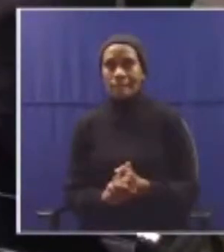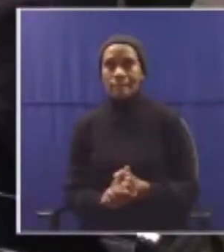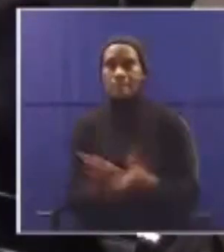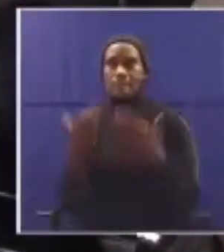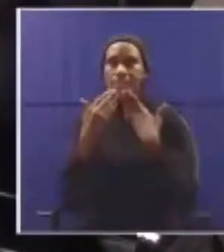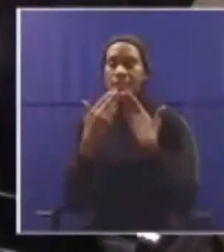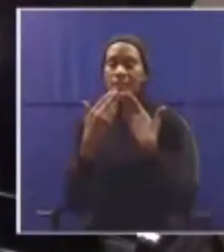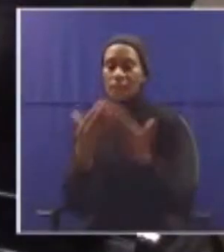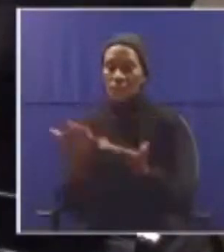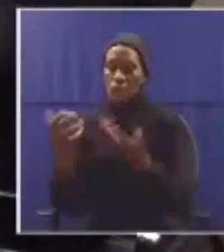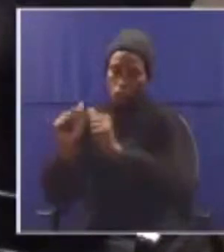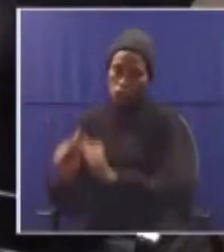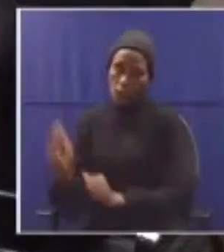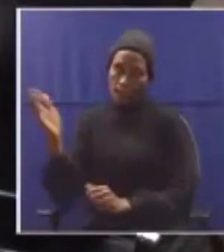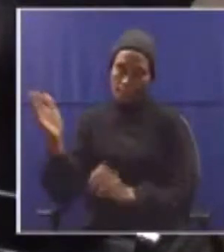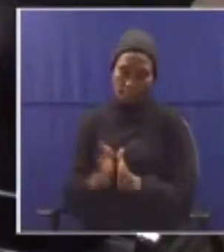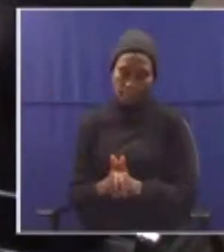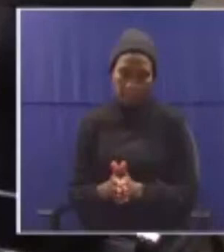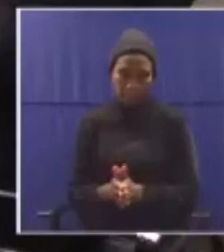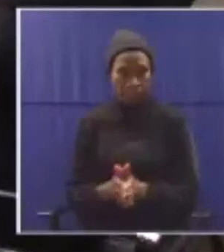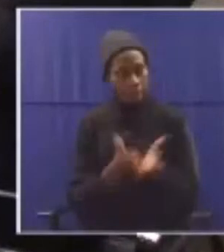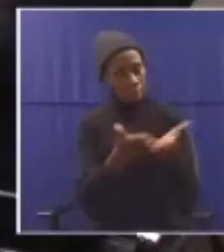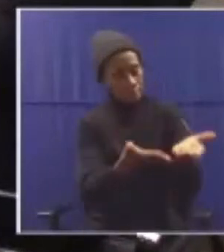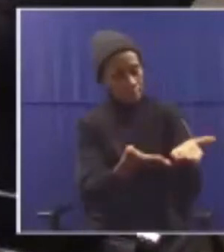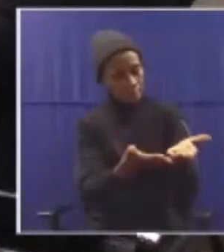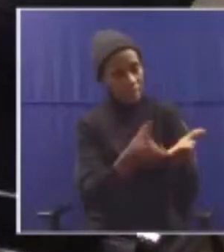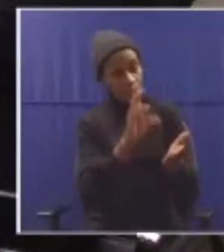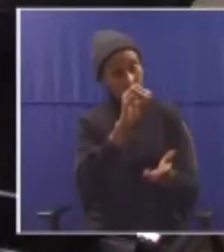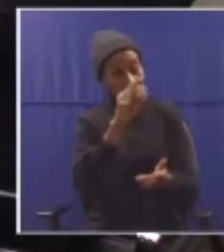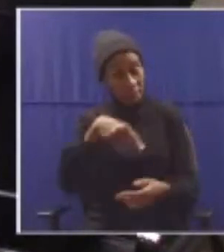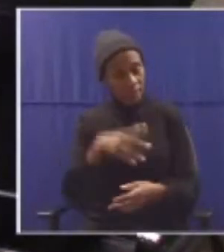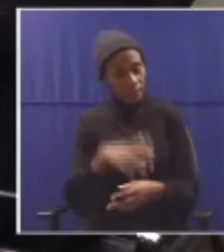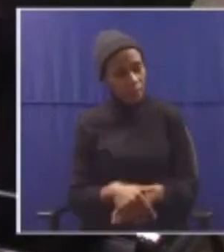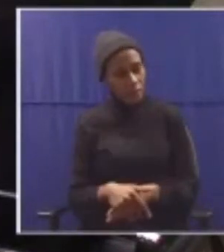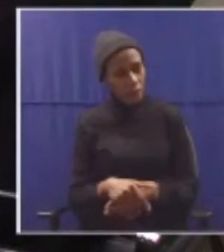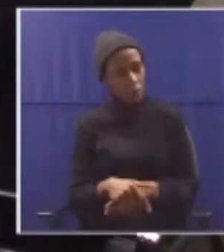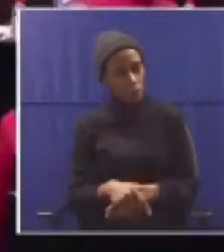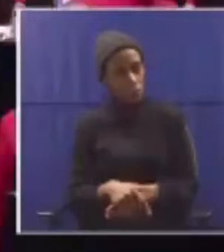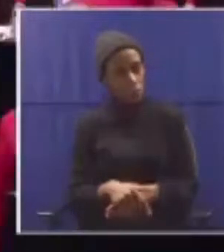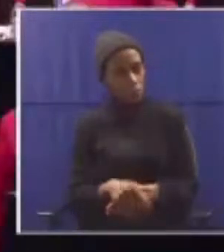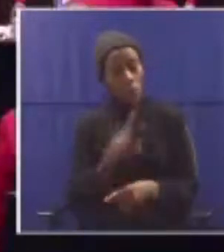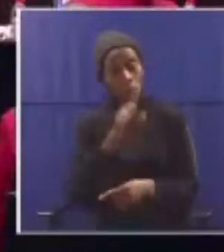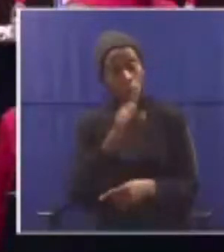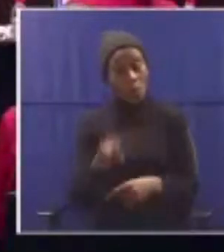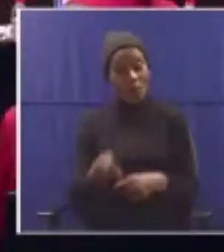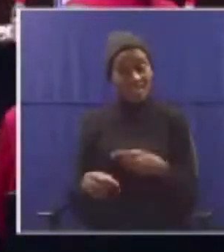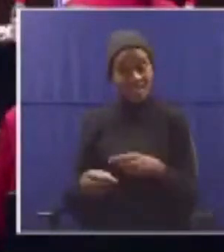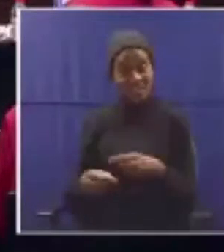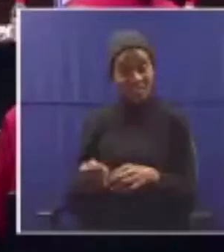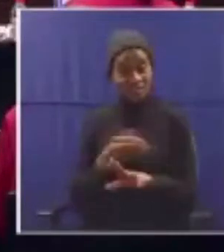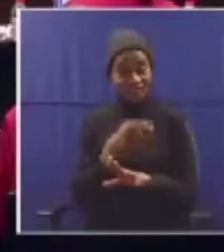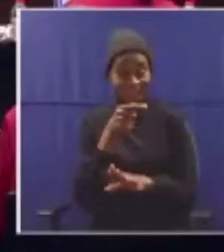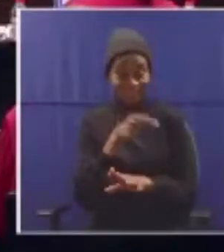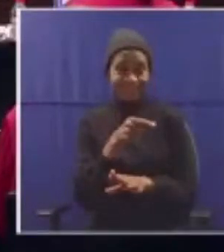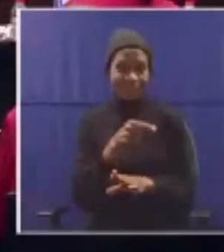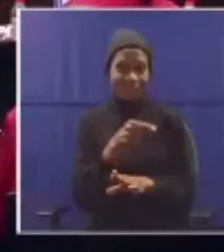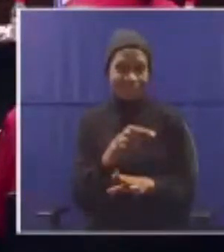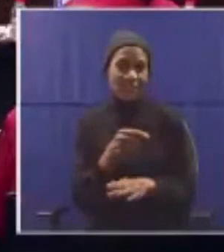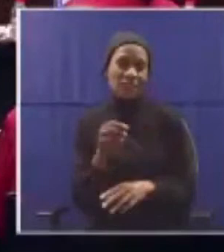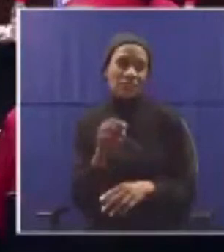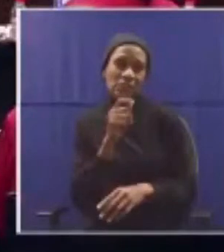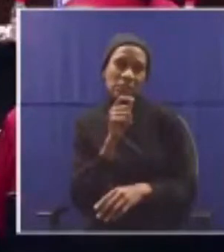Thank you very much, House Chair. Your Excellency, DP, the question posed by Honorable Msimang is very important and sensitive in